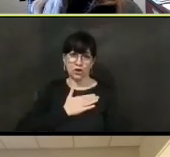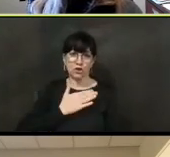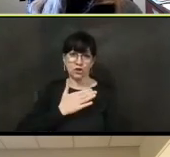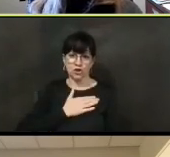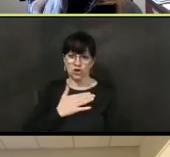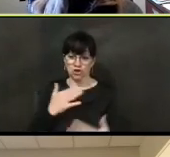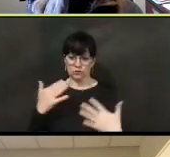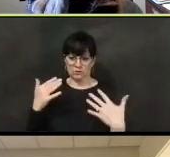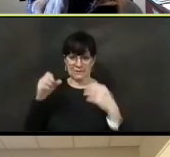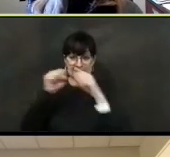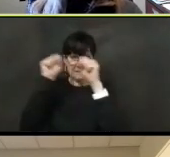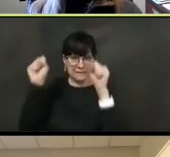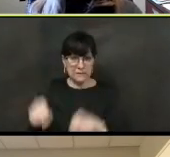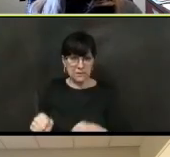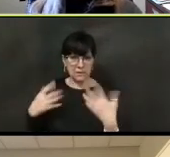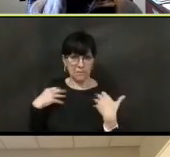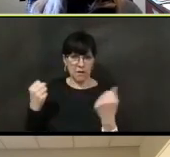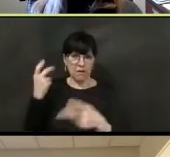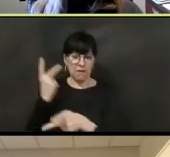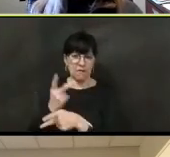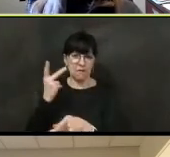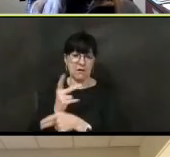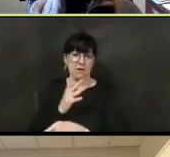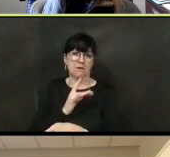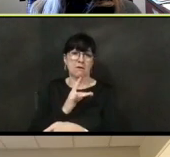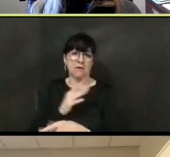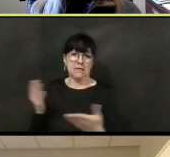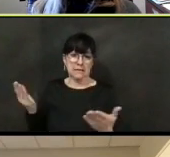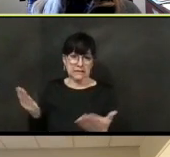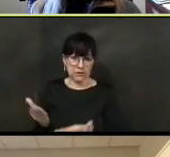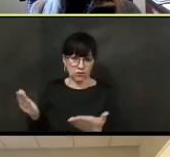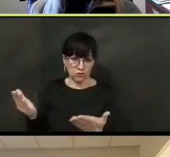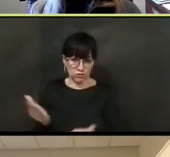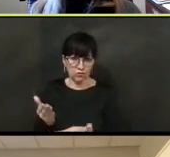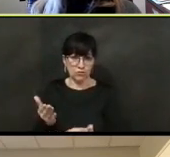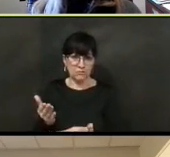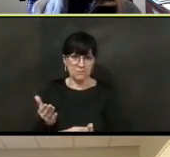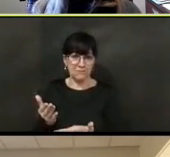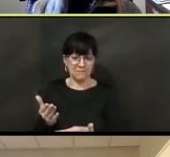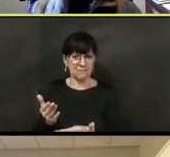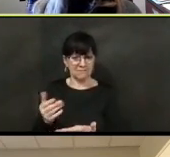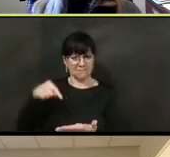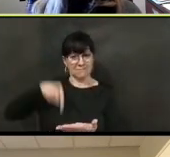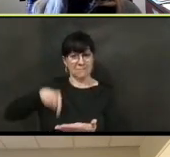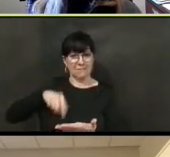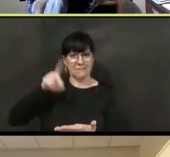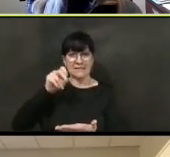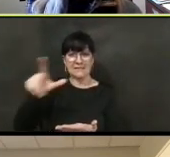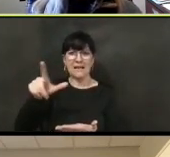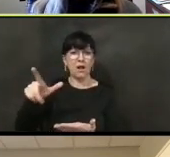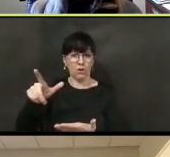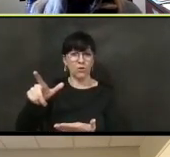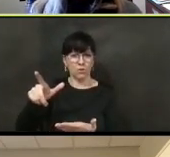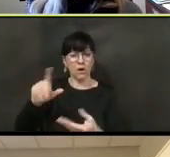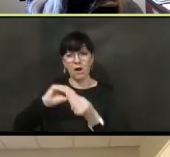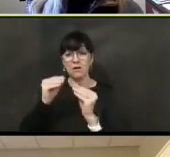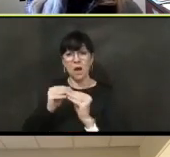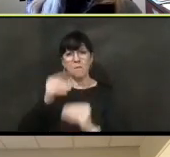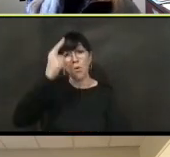system network. And we learned from the White House on Friday that we're in the top 15 of states for